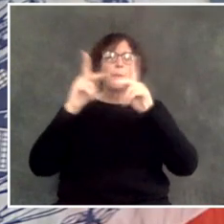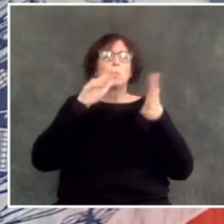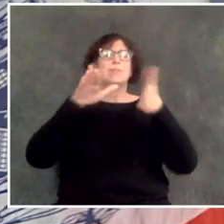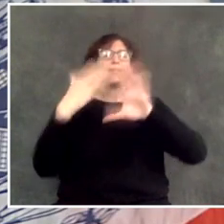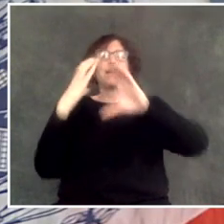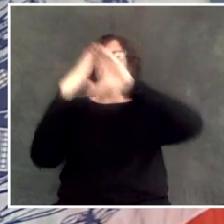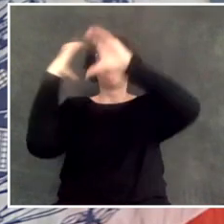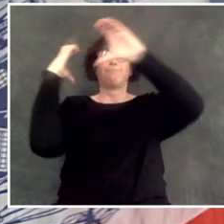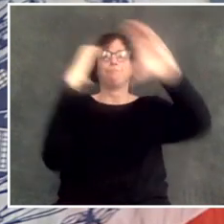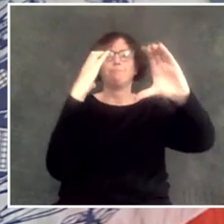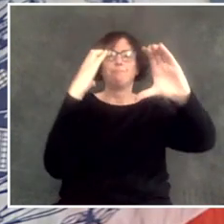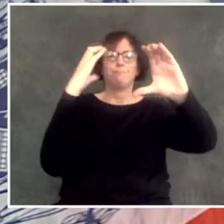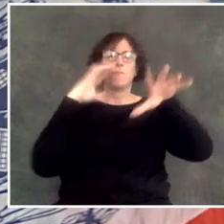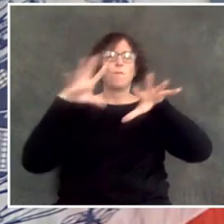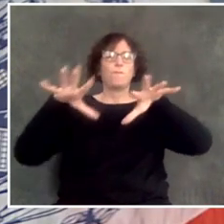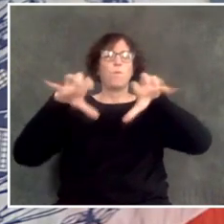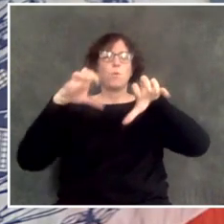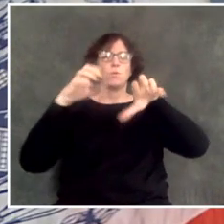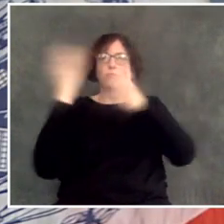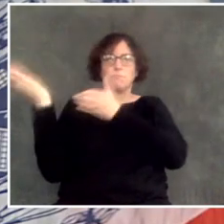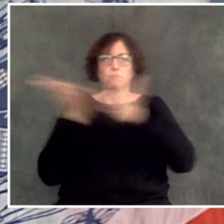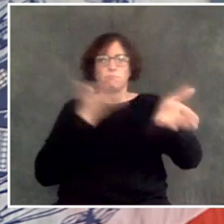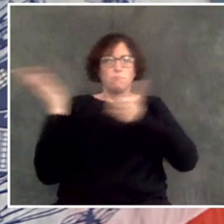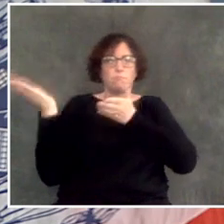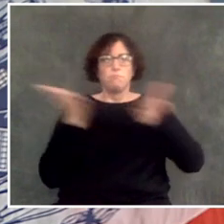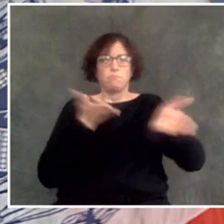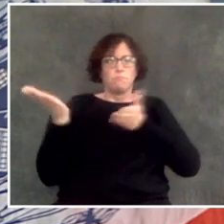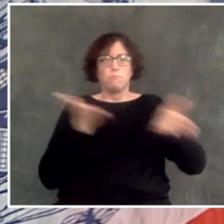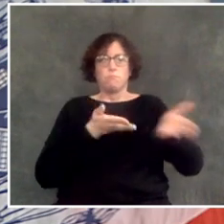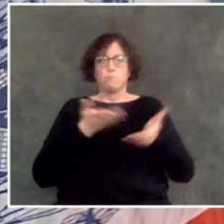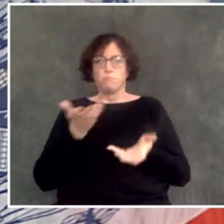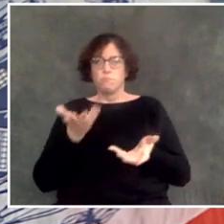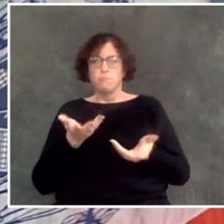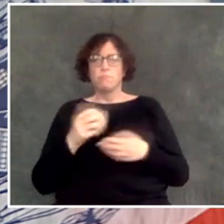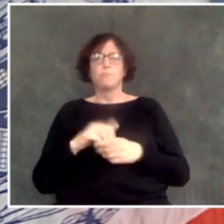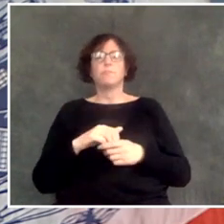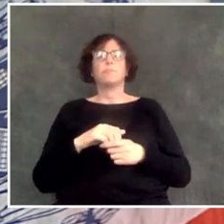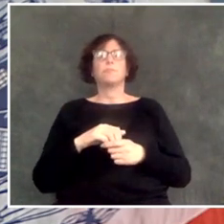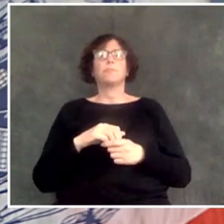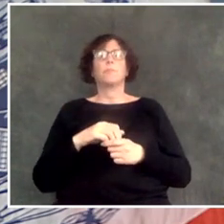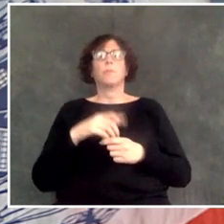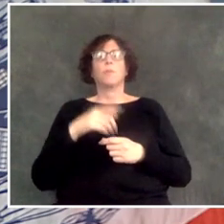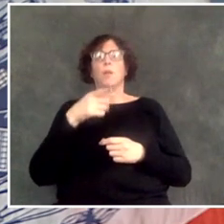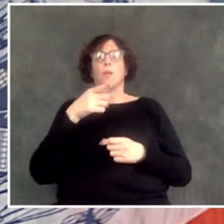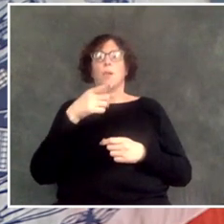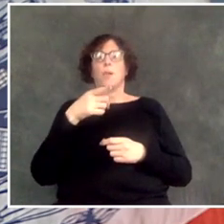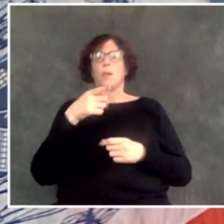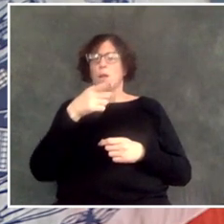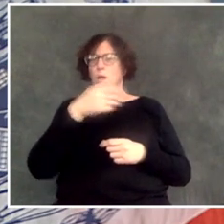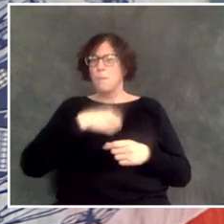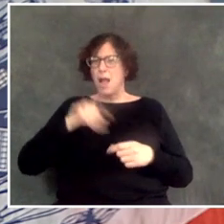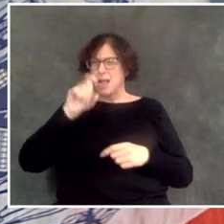of this reality. I'll give you broad stroke answers. It's just something I'm going to be very adamant about. I won't get into a lot of detail in these press